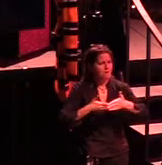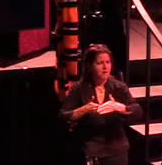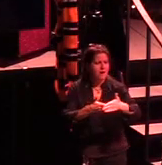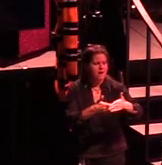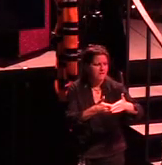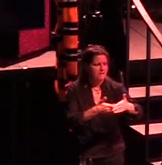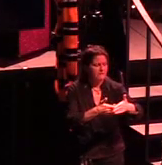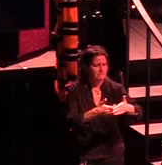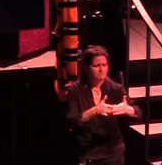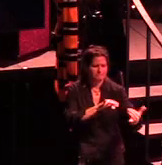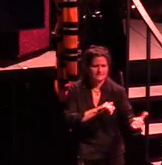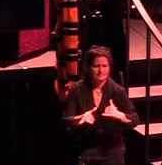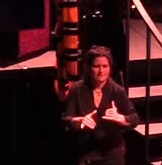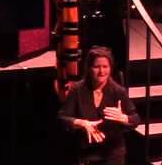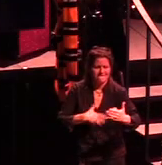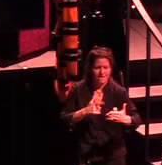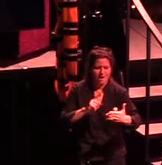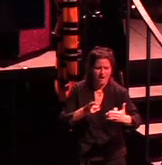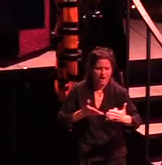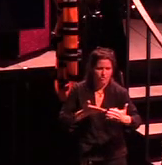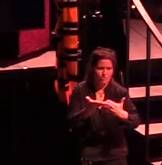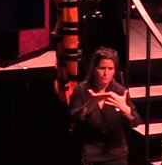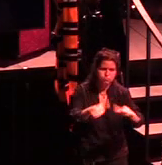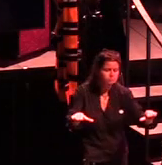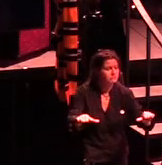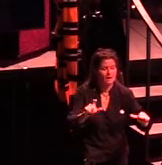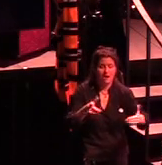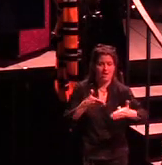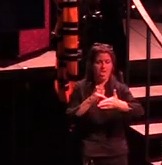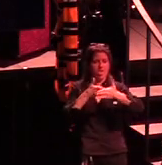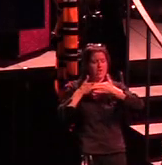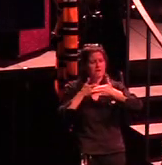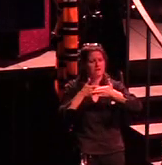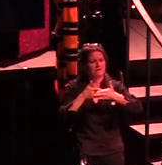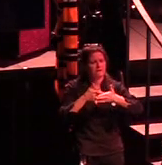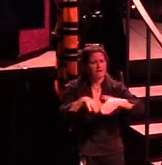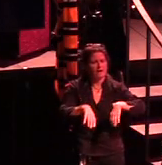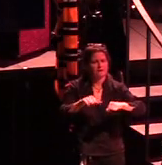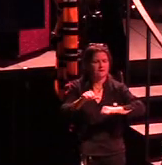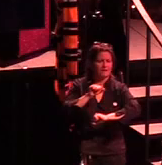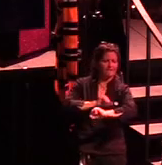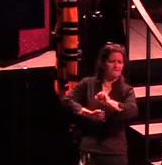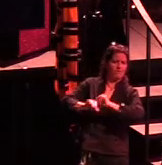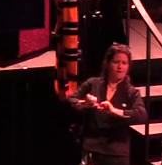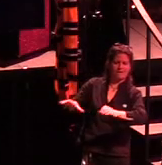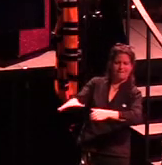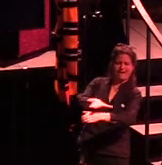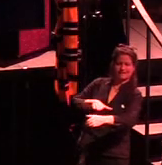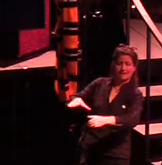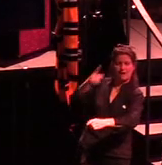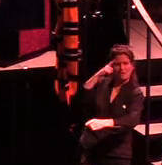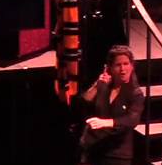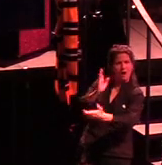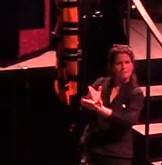felt impenetrable biscuit I started avoiding places biscuit I perceived as quiet